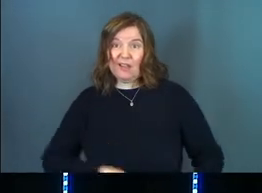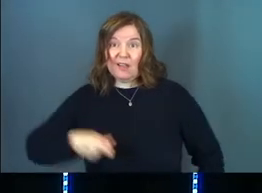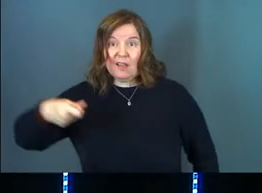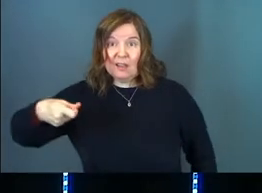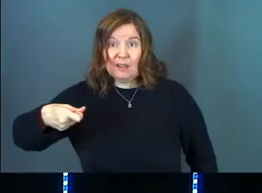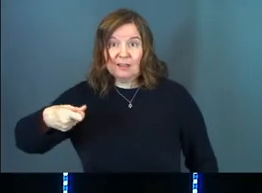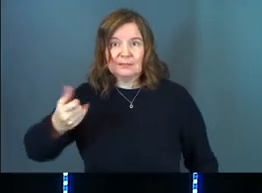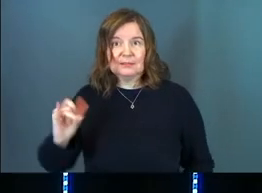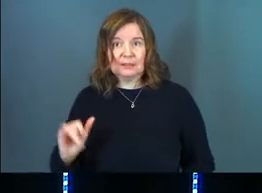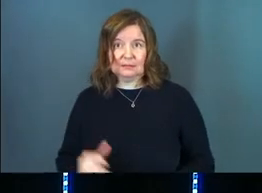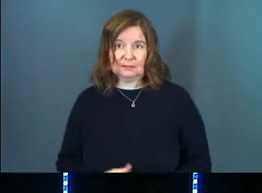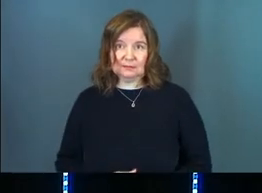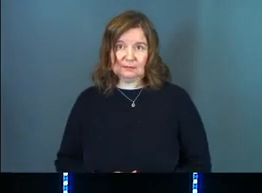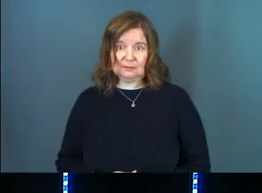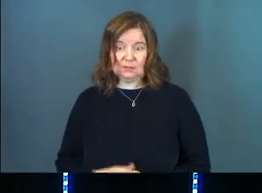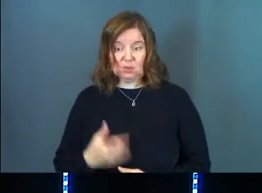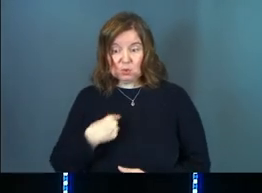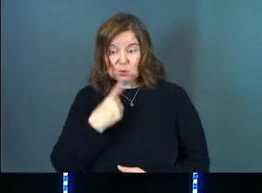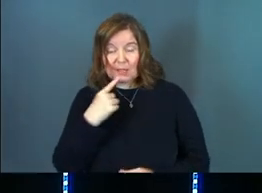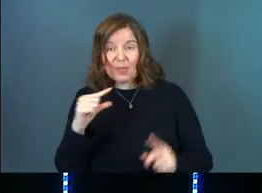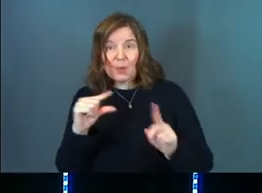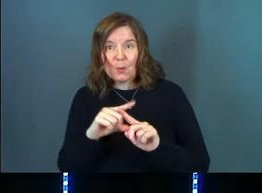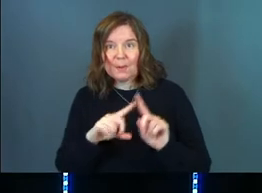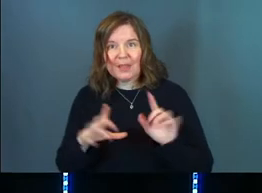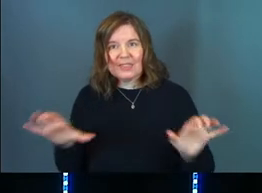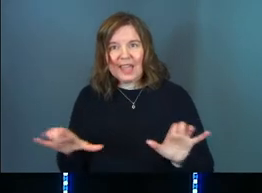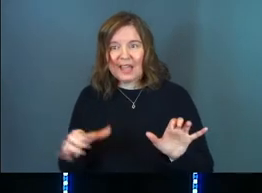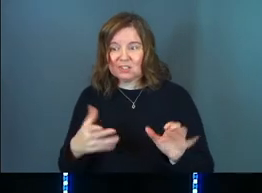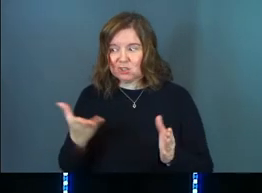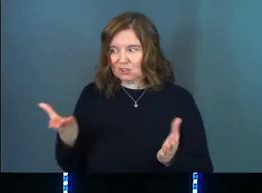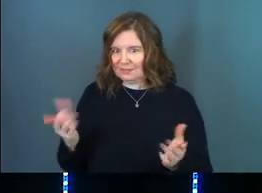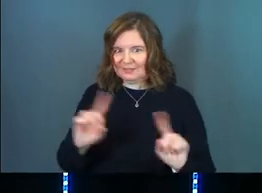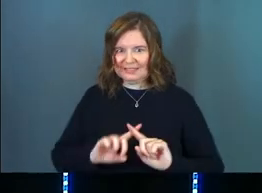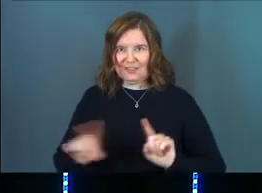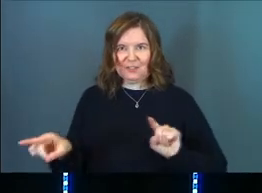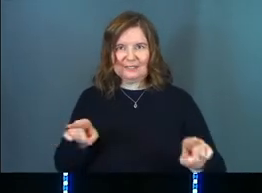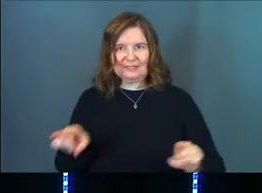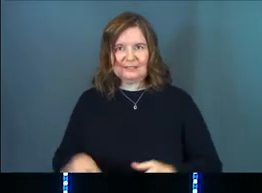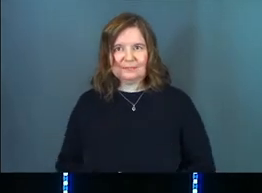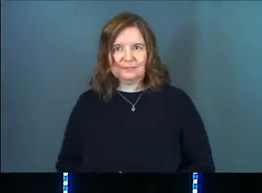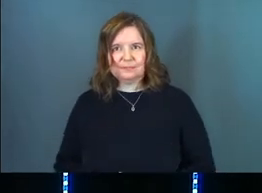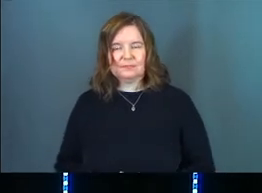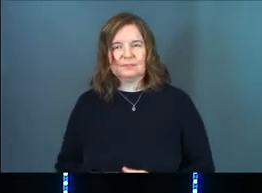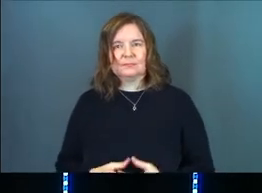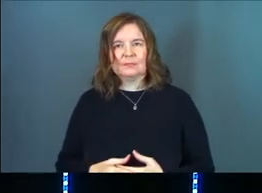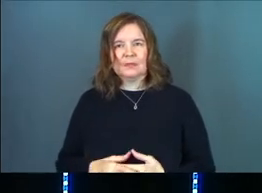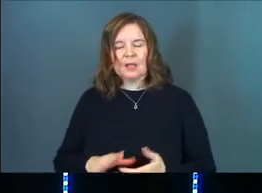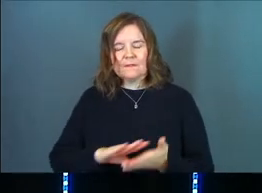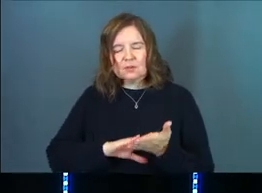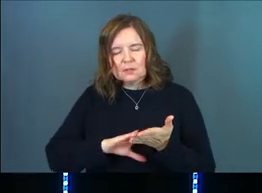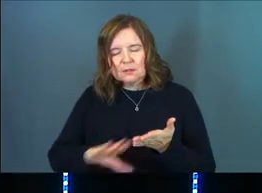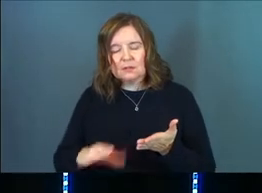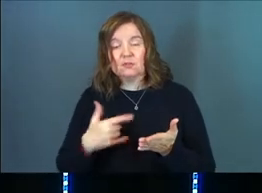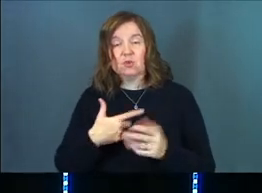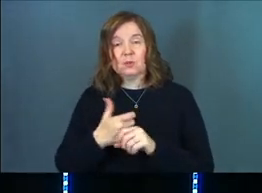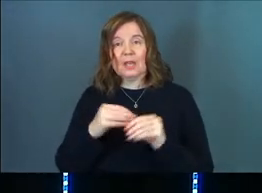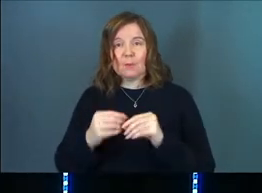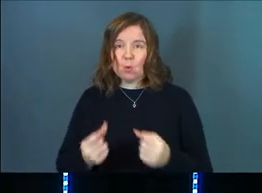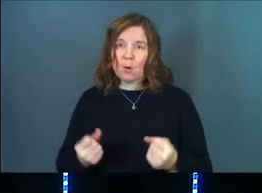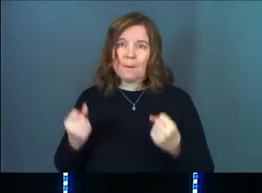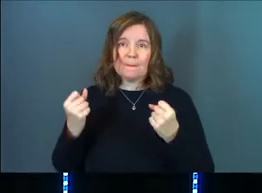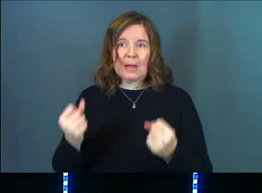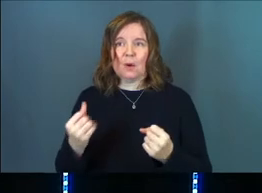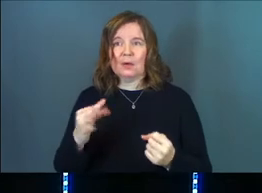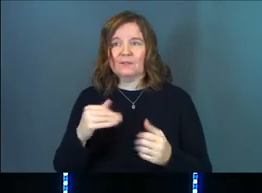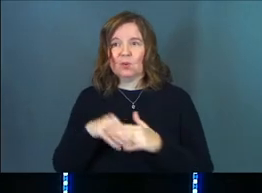in your hand. You said the words, but the actions are over here. Go deep into forgiveness. You get more